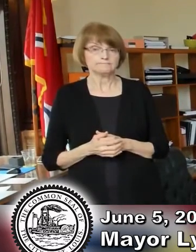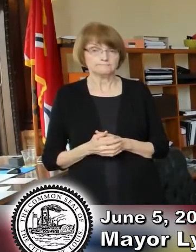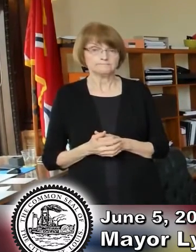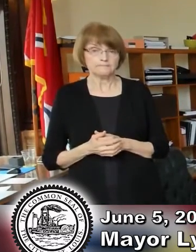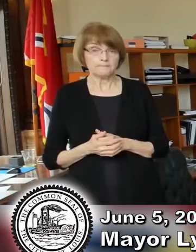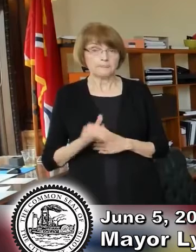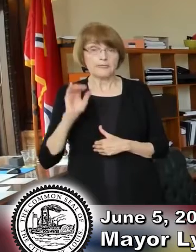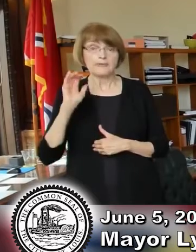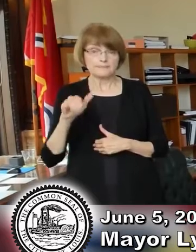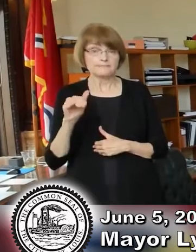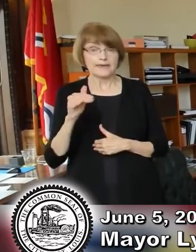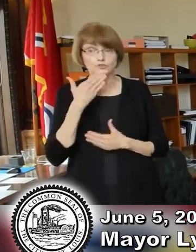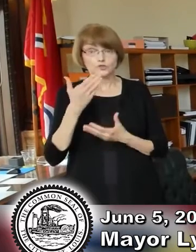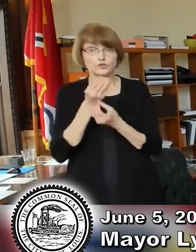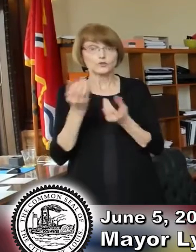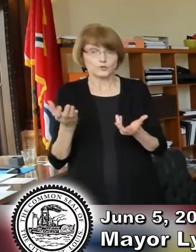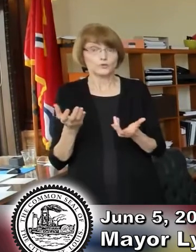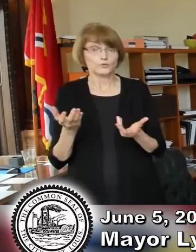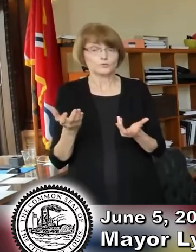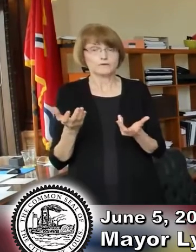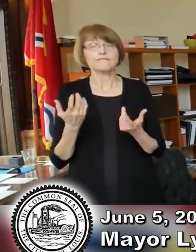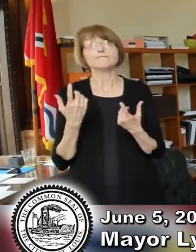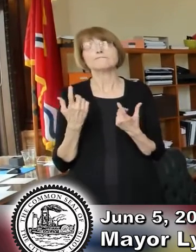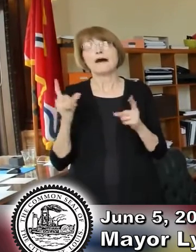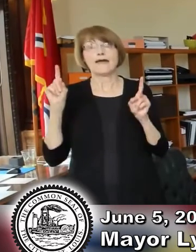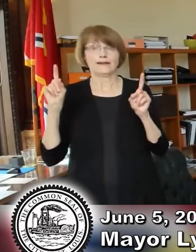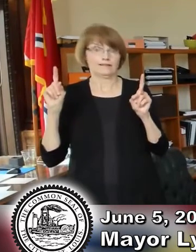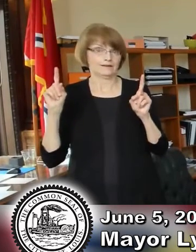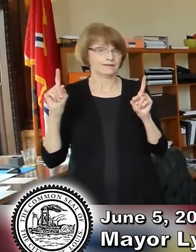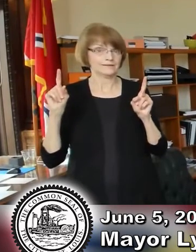that's good news. I think we have finally